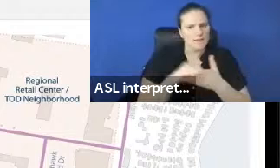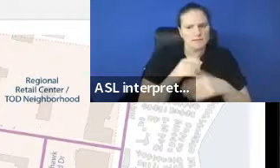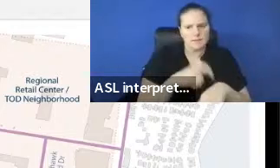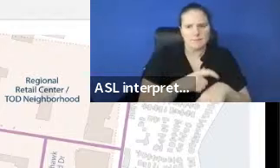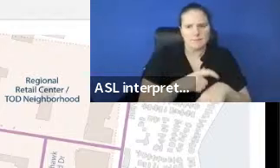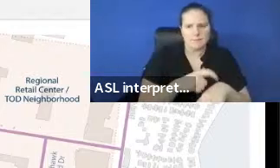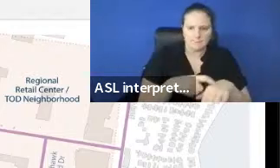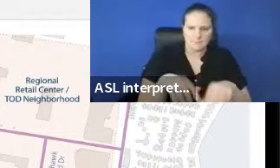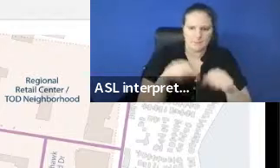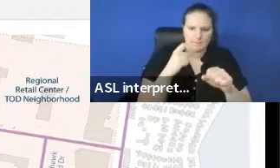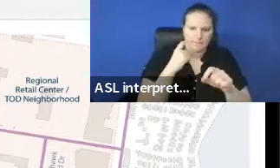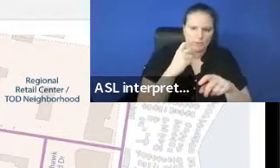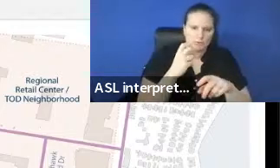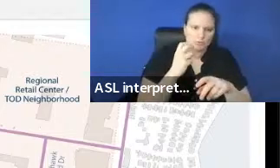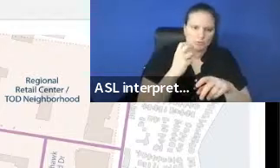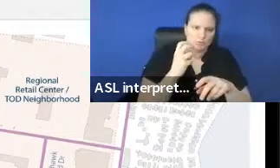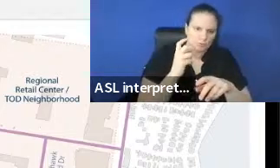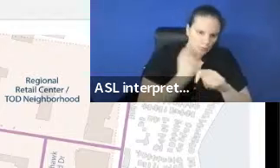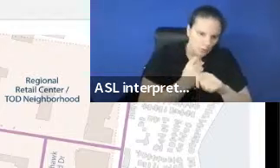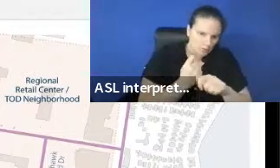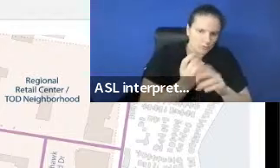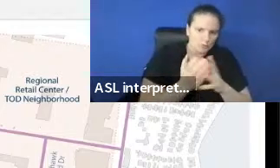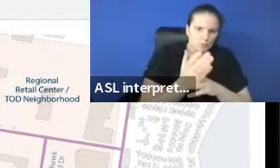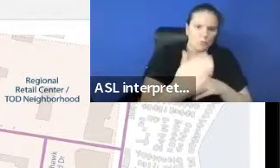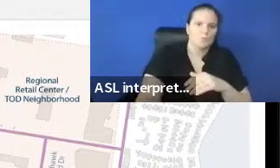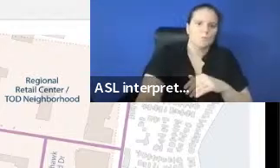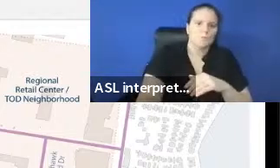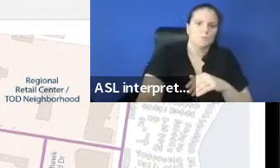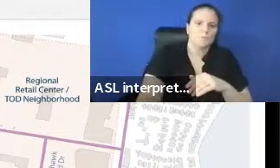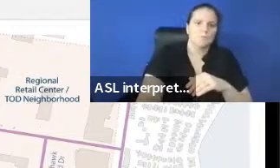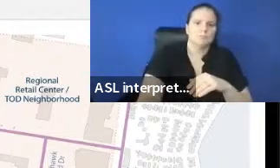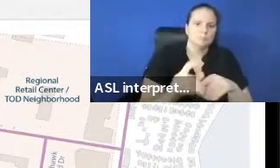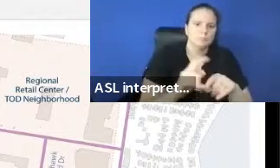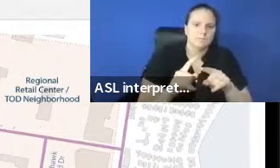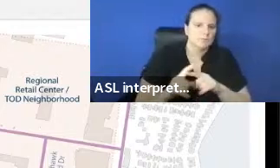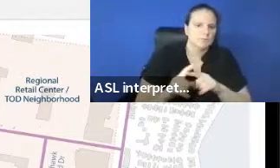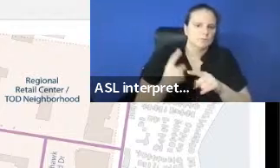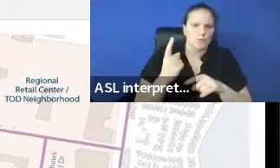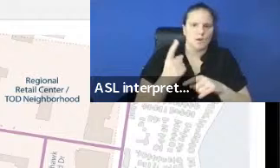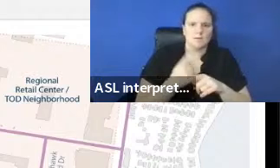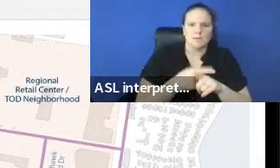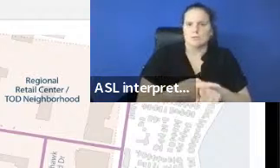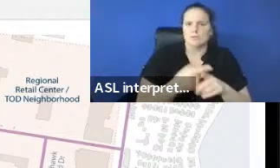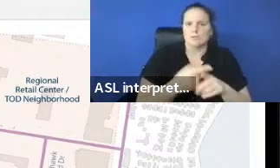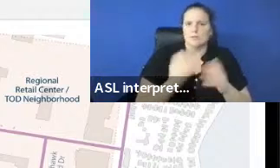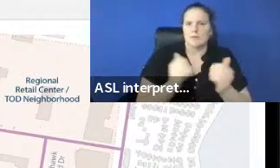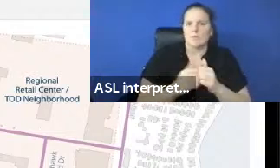it takes for trucks through these differences, right? One intersection versus two.